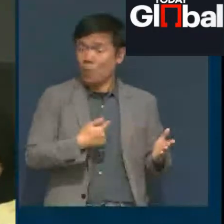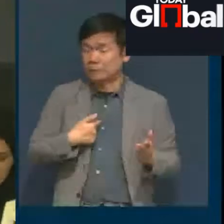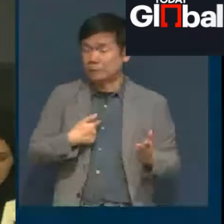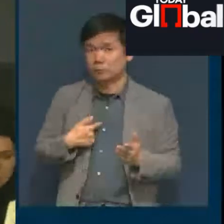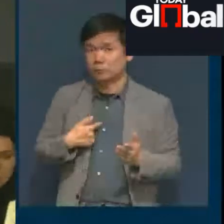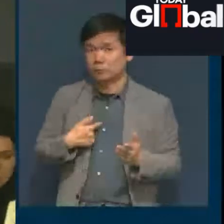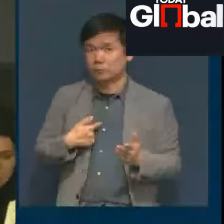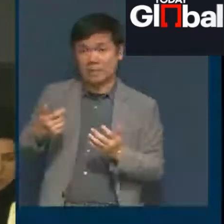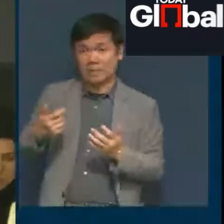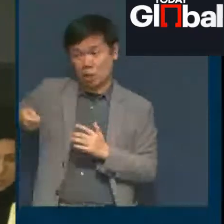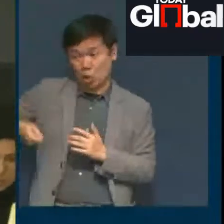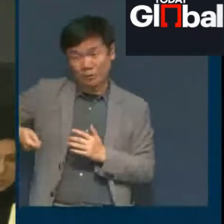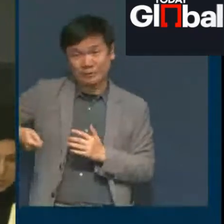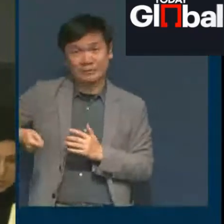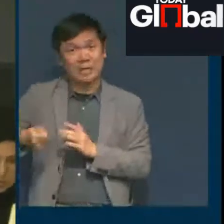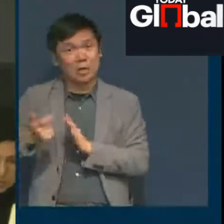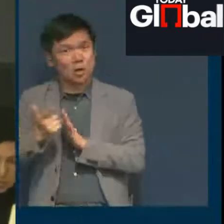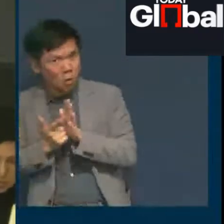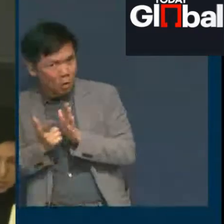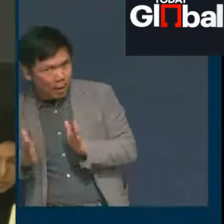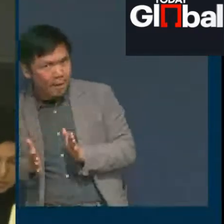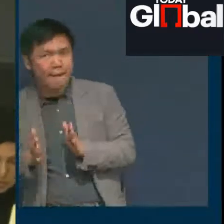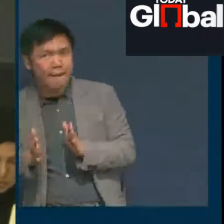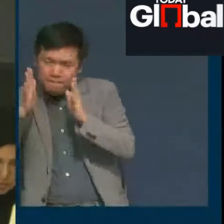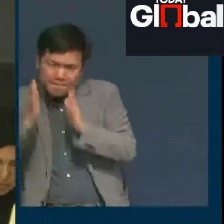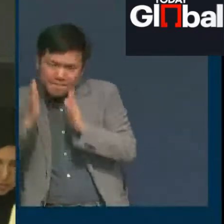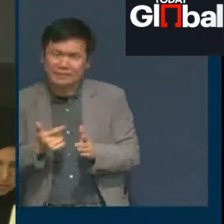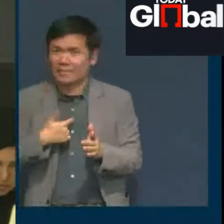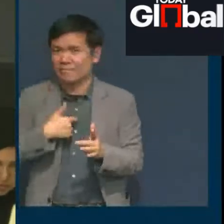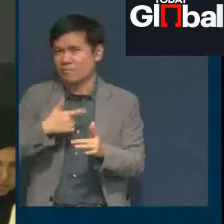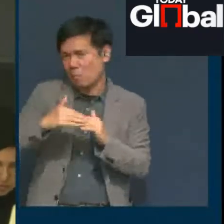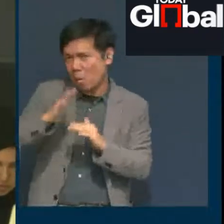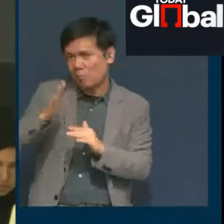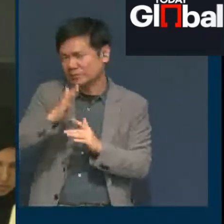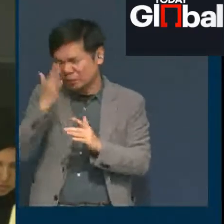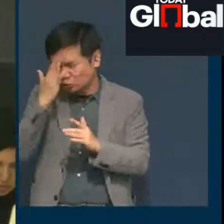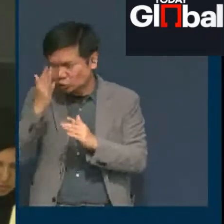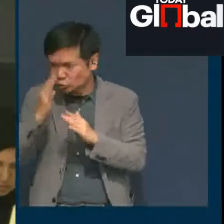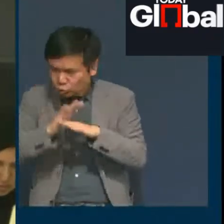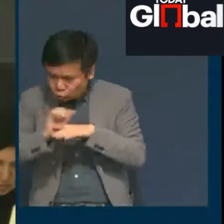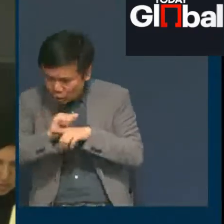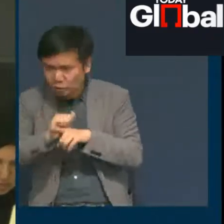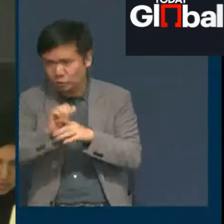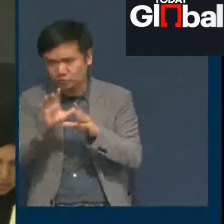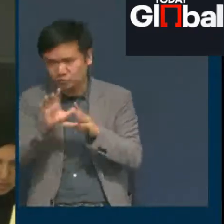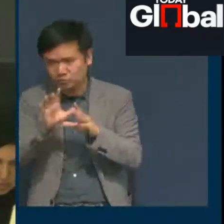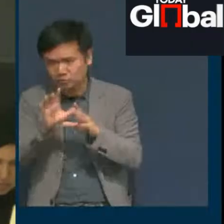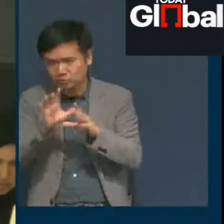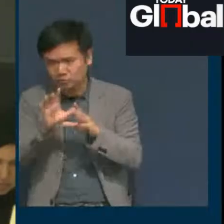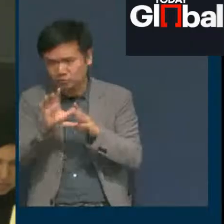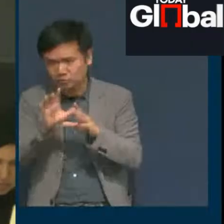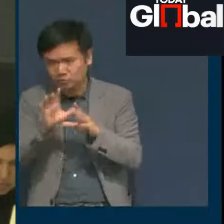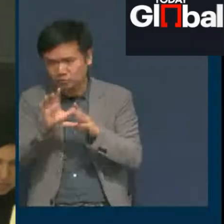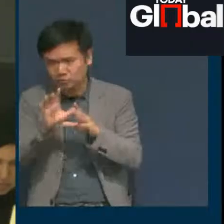and lawyers on this issue. We have a code of conduct for